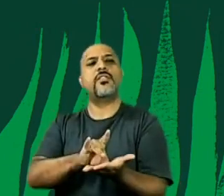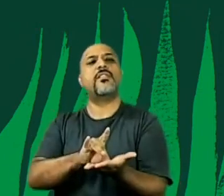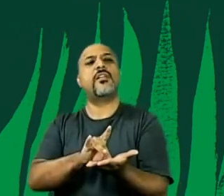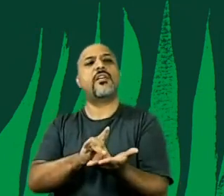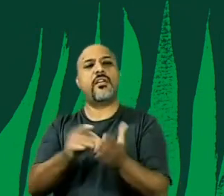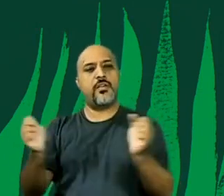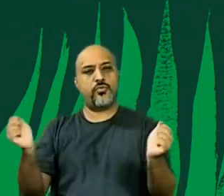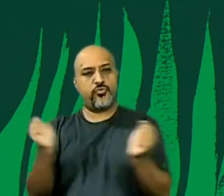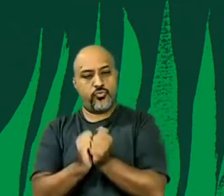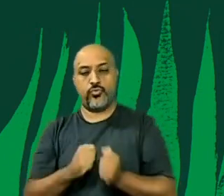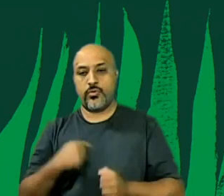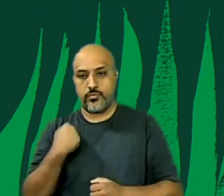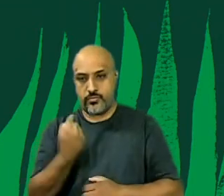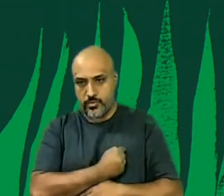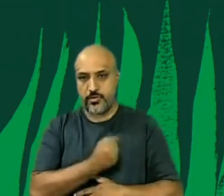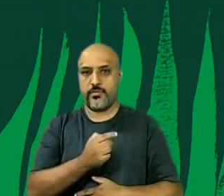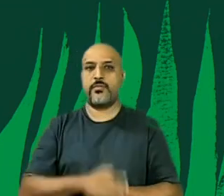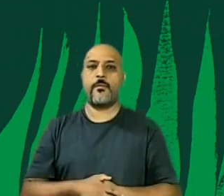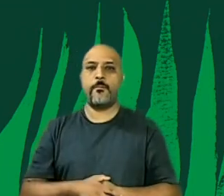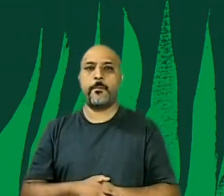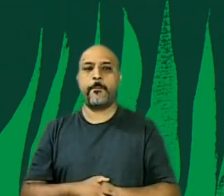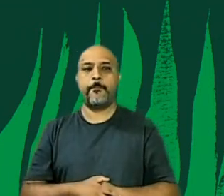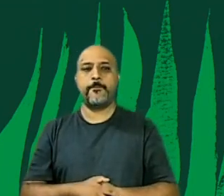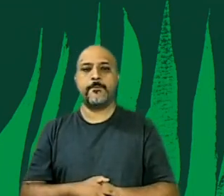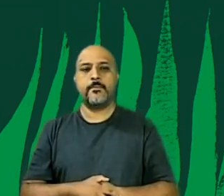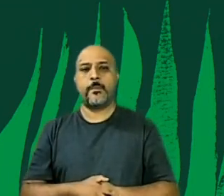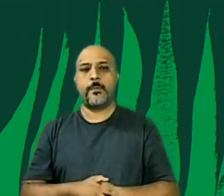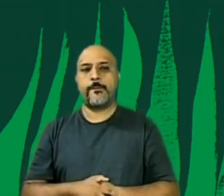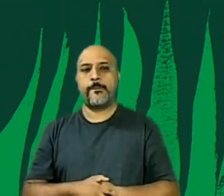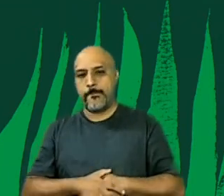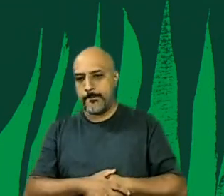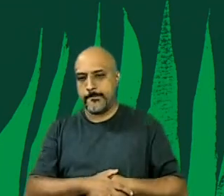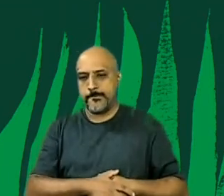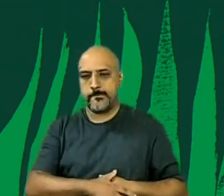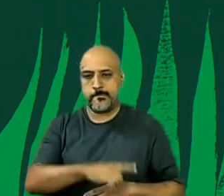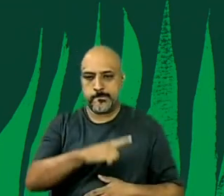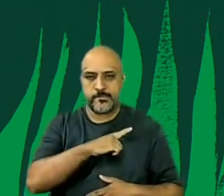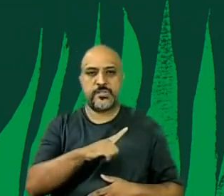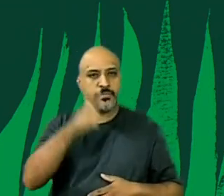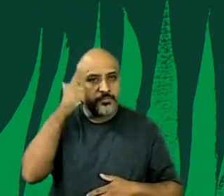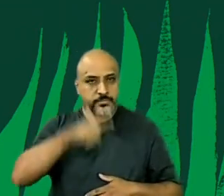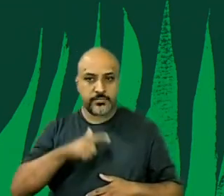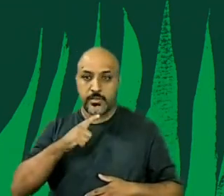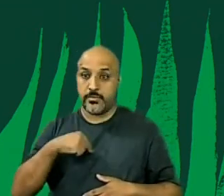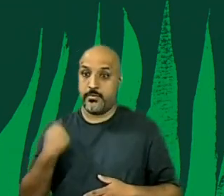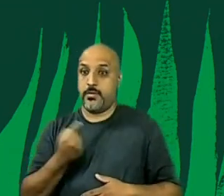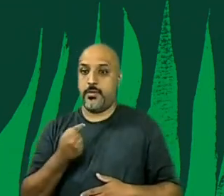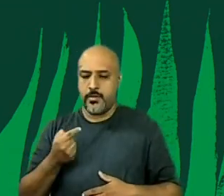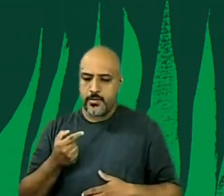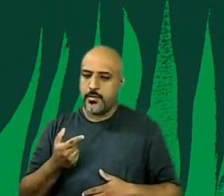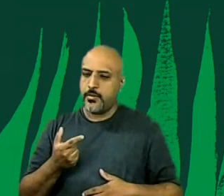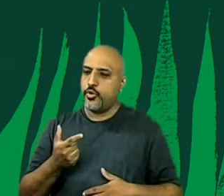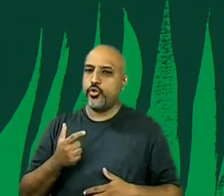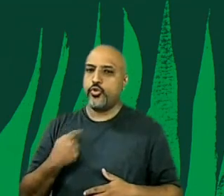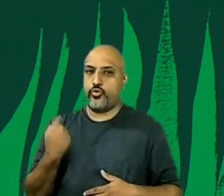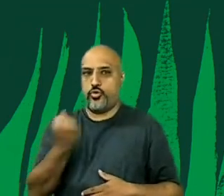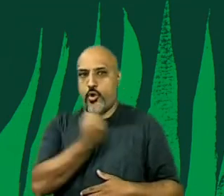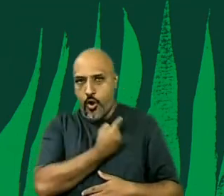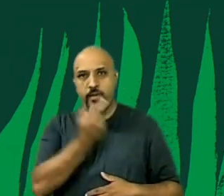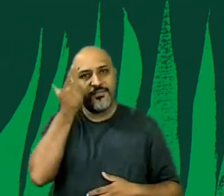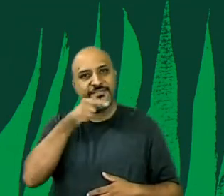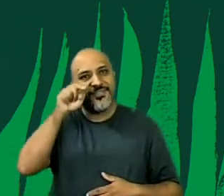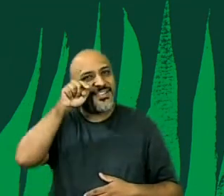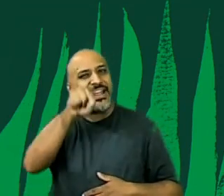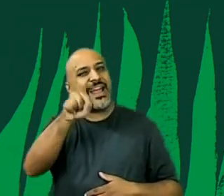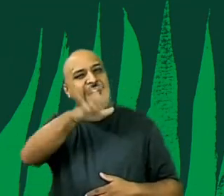originality is together with our own, with our own. I think that if you leave our own,